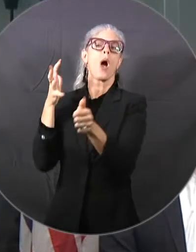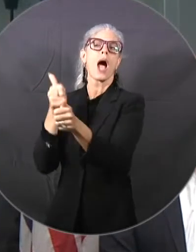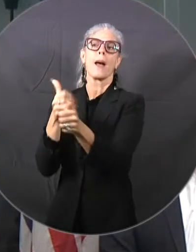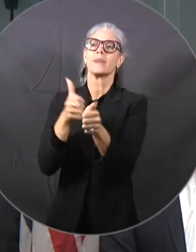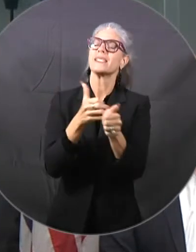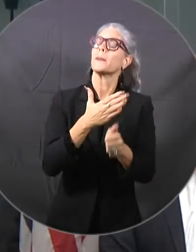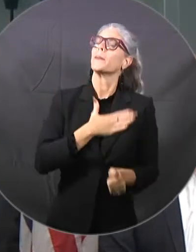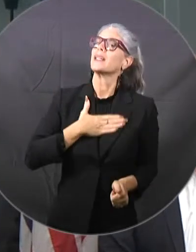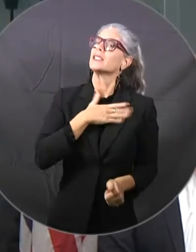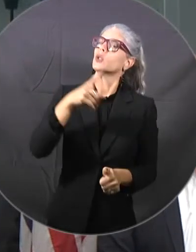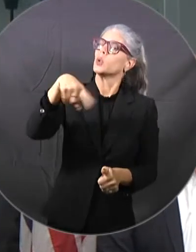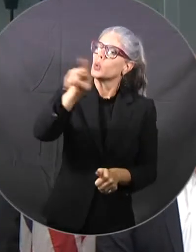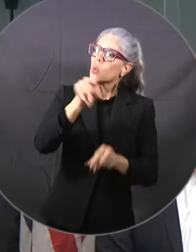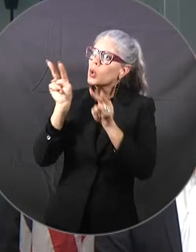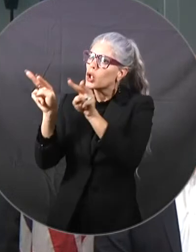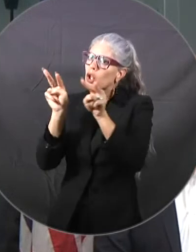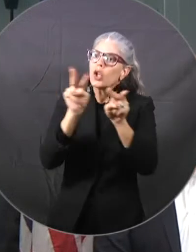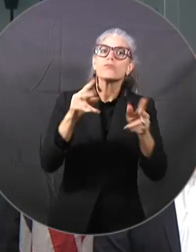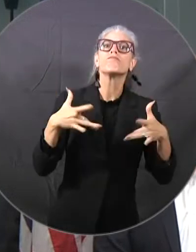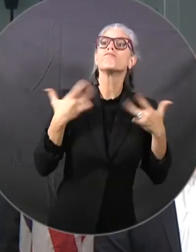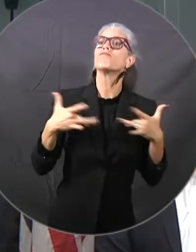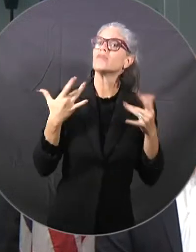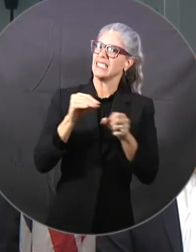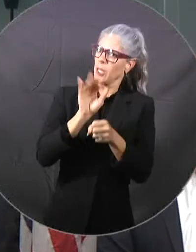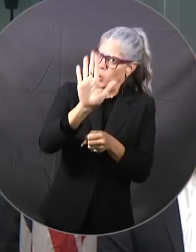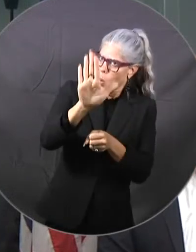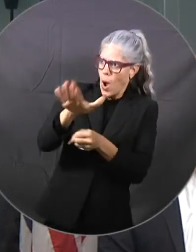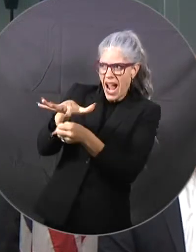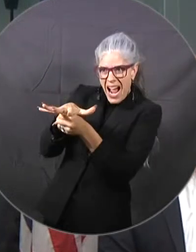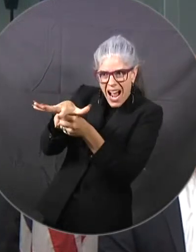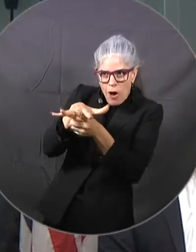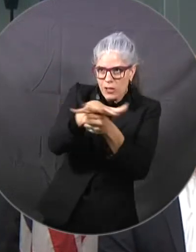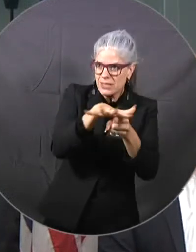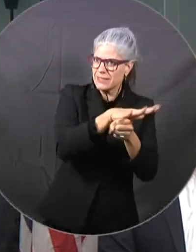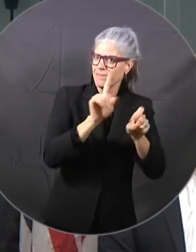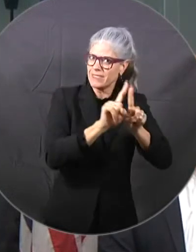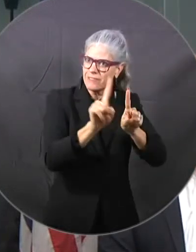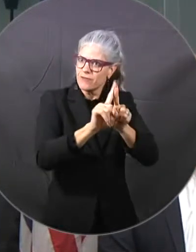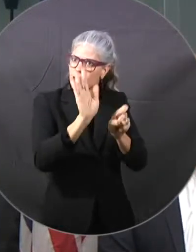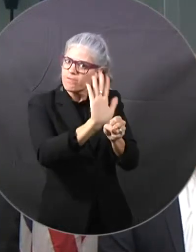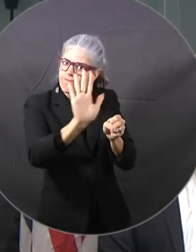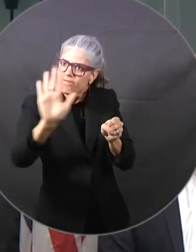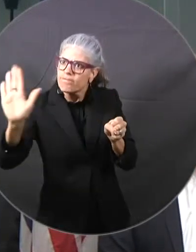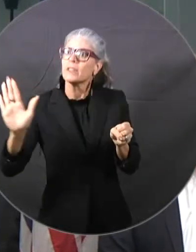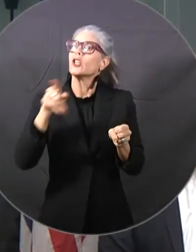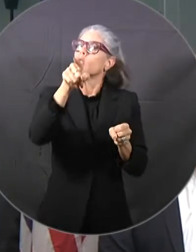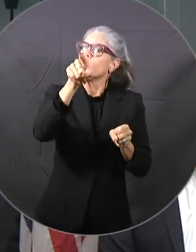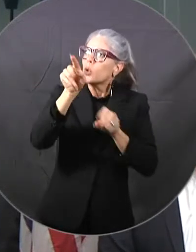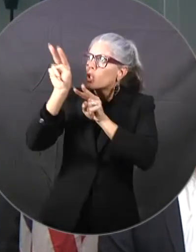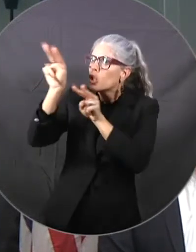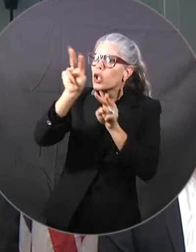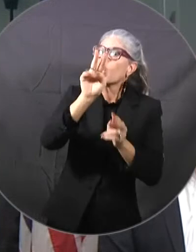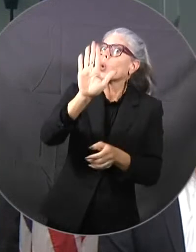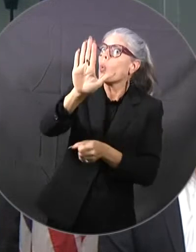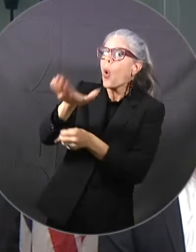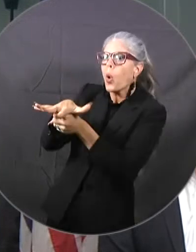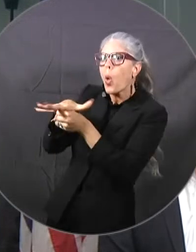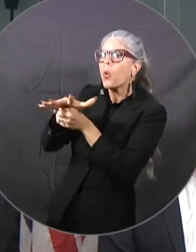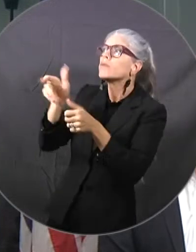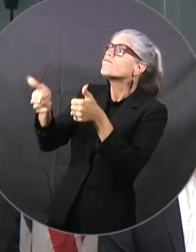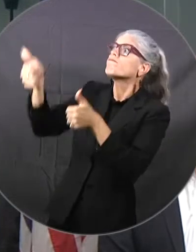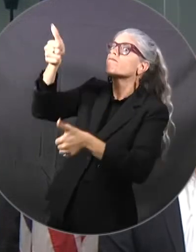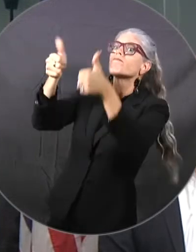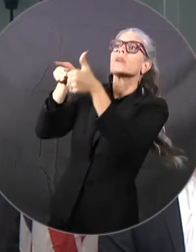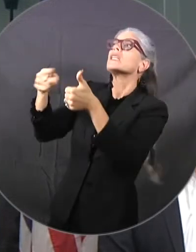going on in your area. Listen to your local emergency management officials. This is going to be a major hurricane.